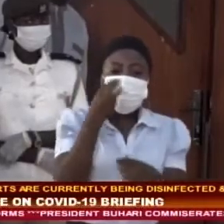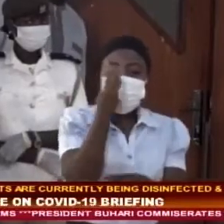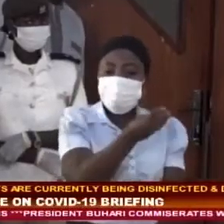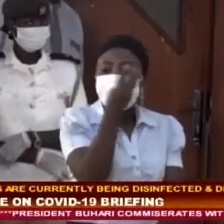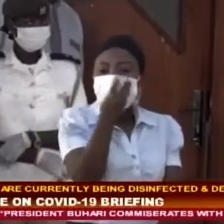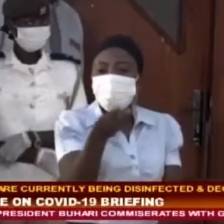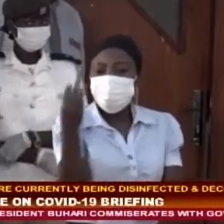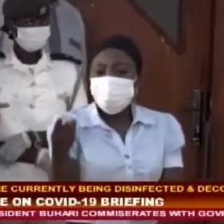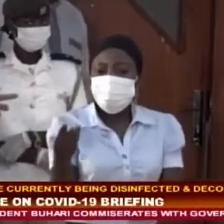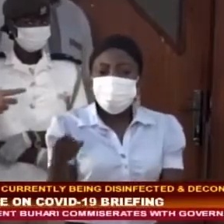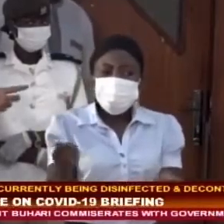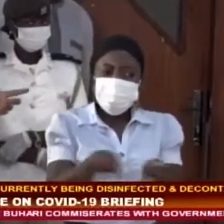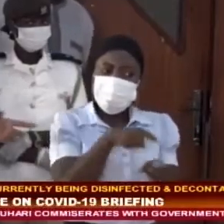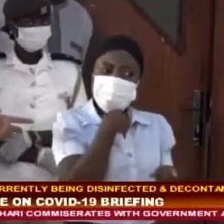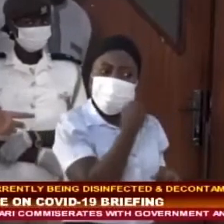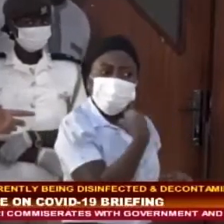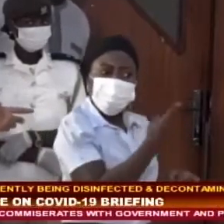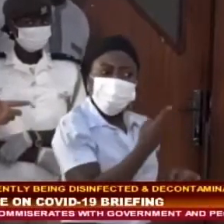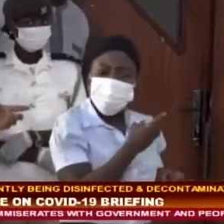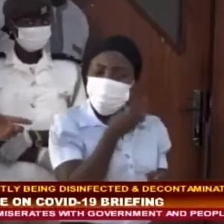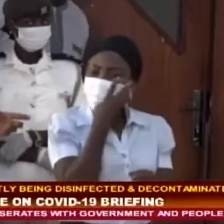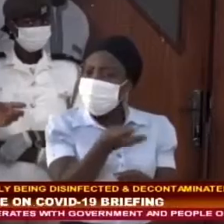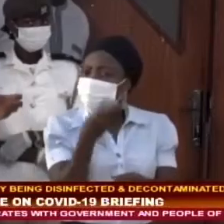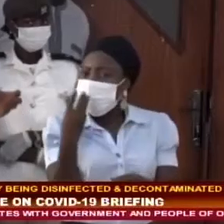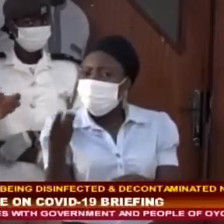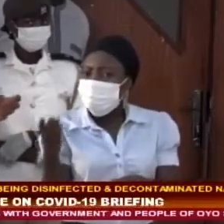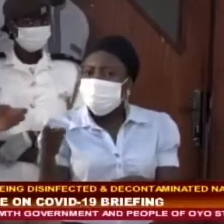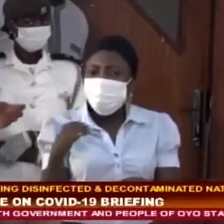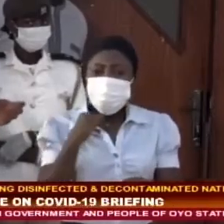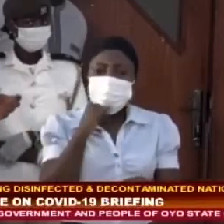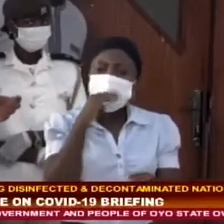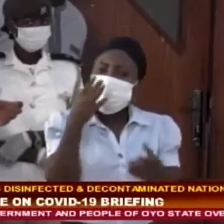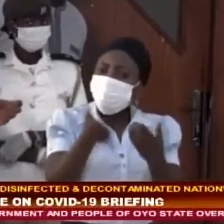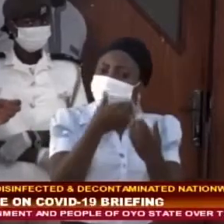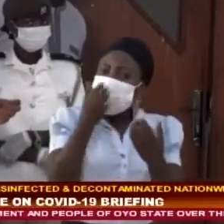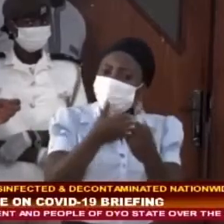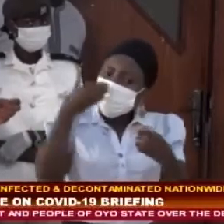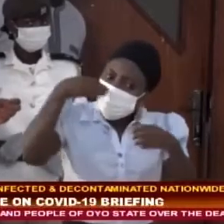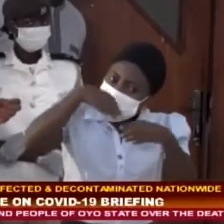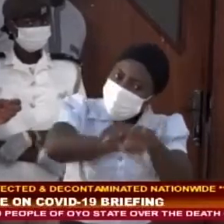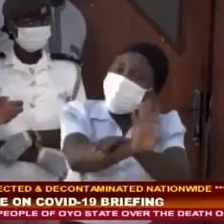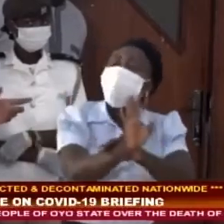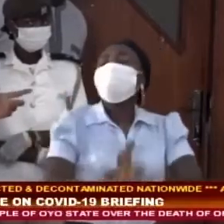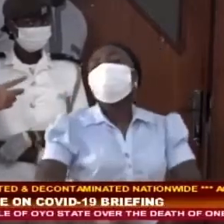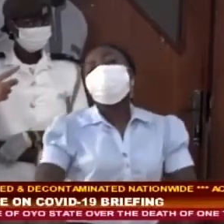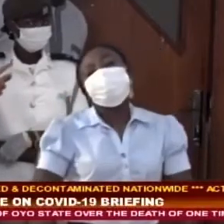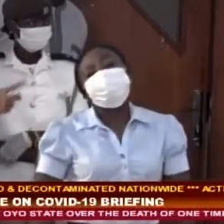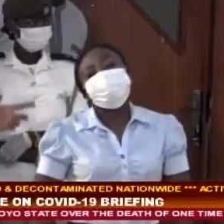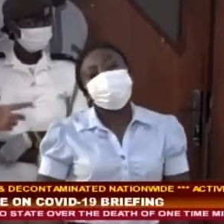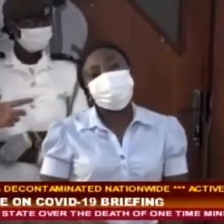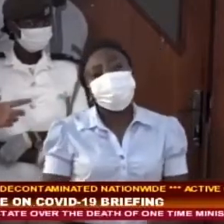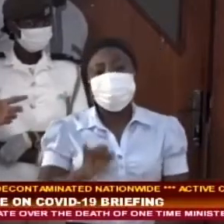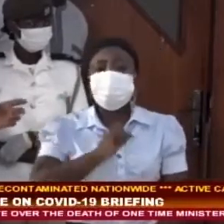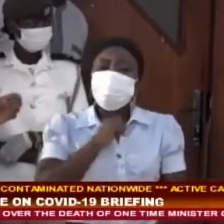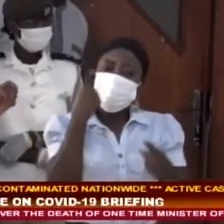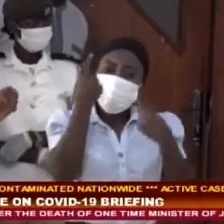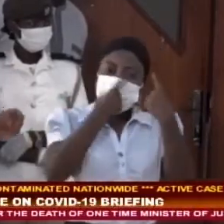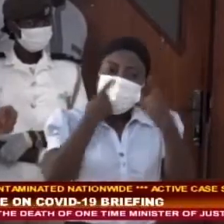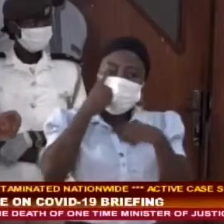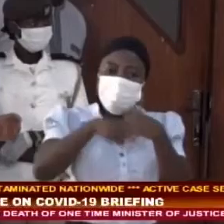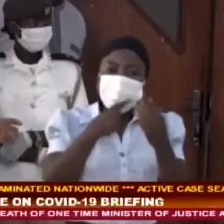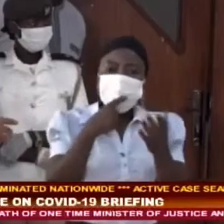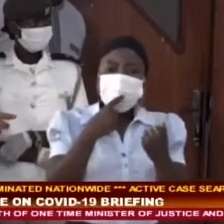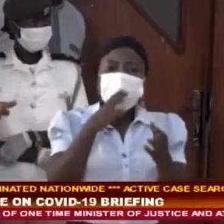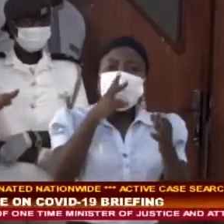and the website is not easy to navigate. And I'm concerned about the